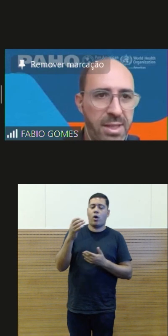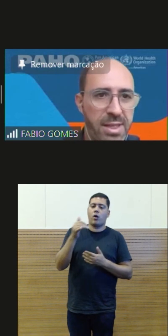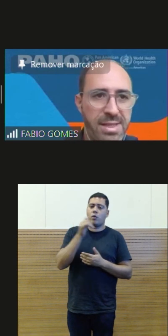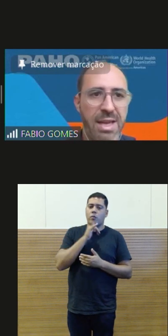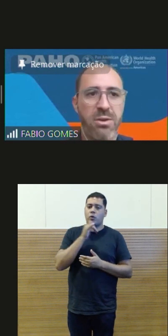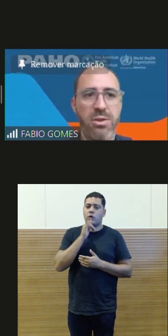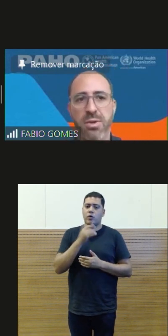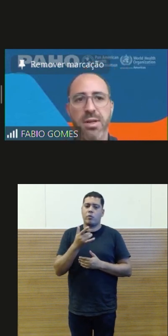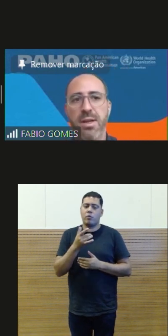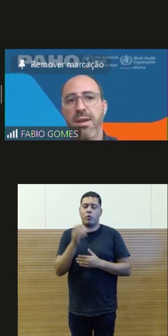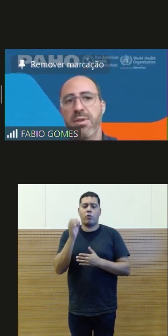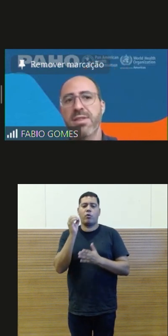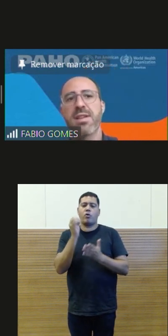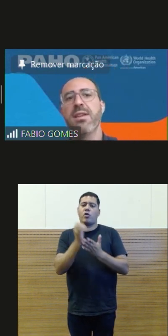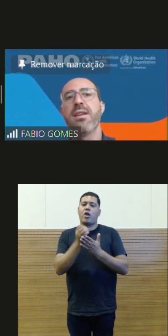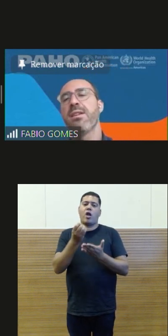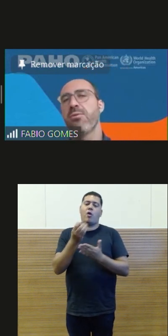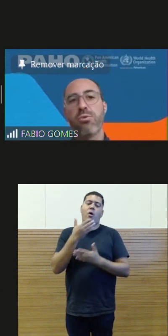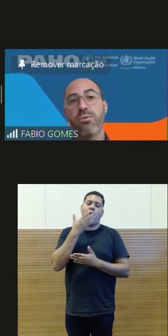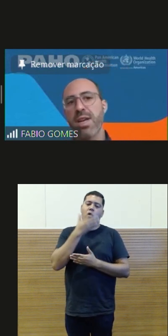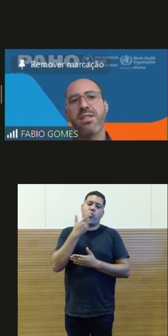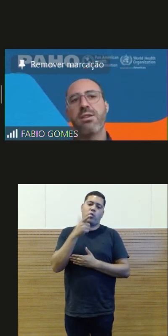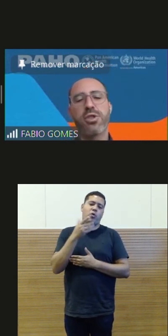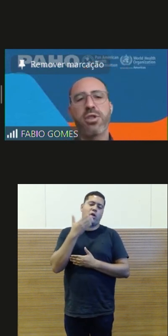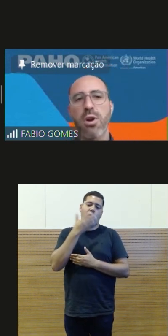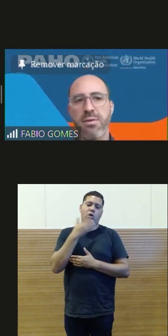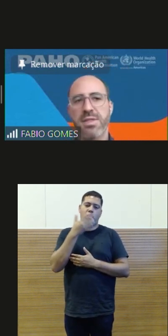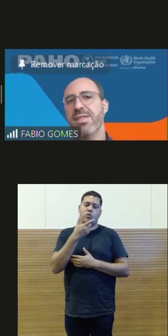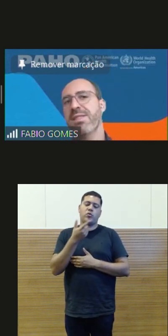a Coca-Cola, for example,